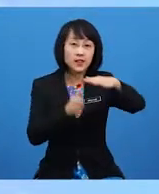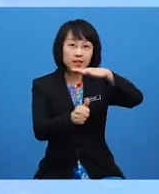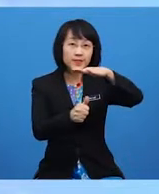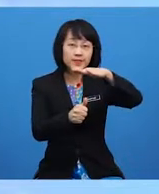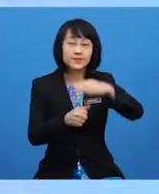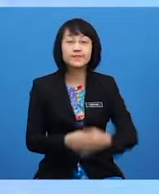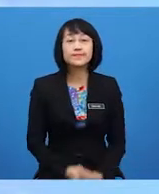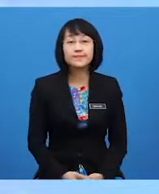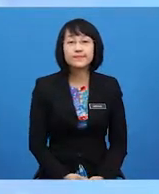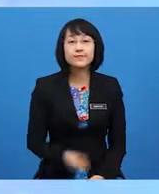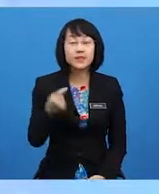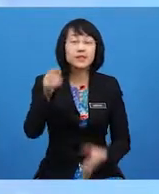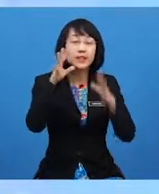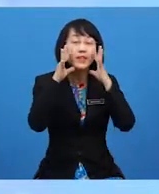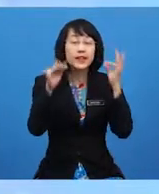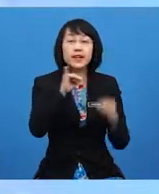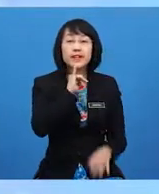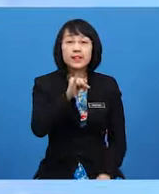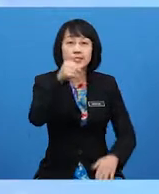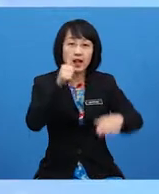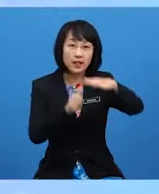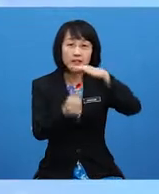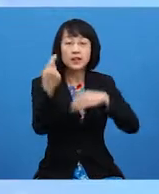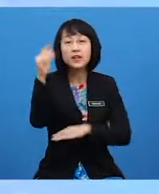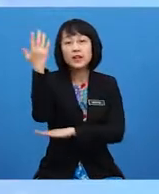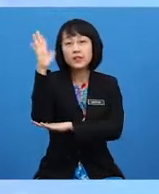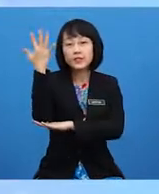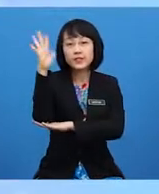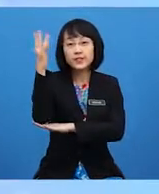Look at our next sentence and picture.